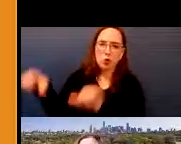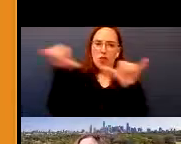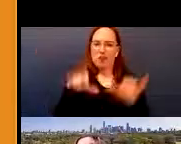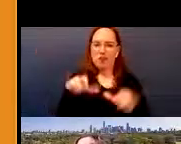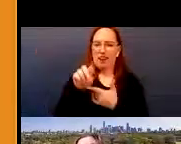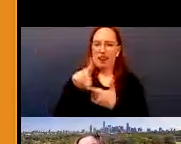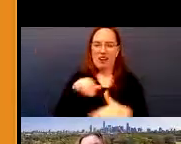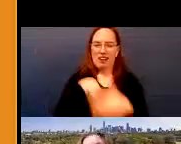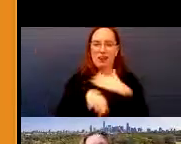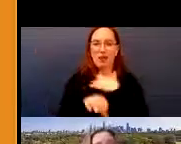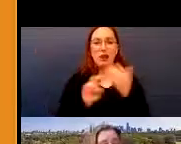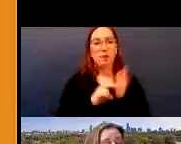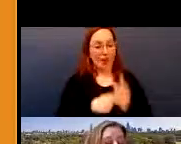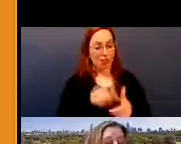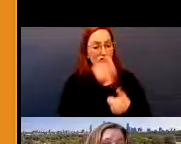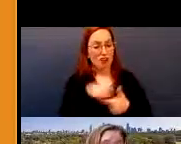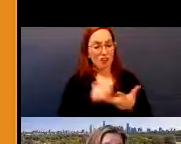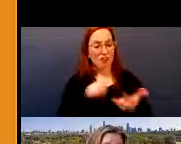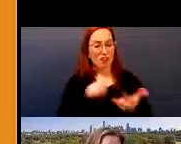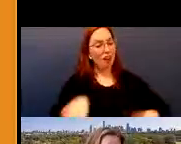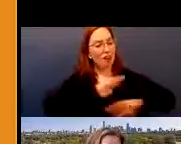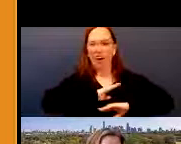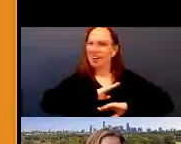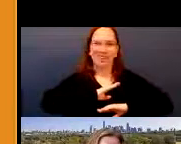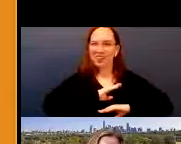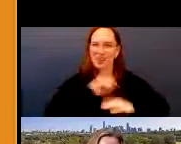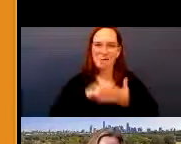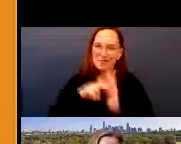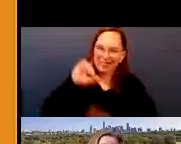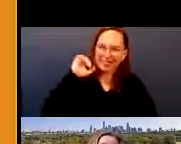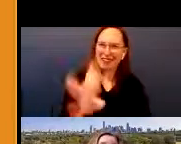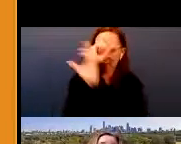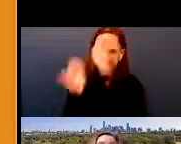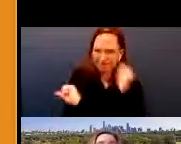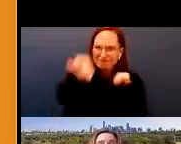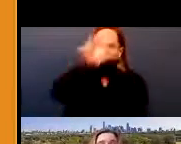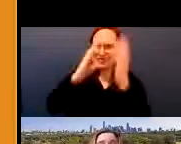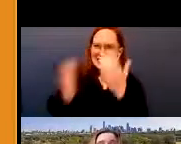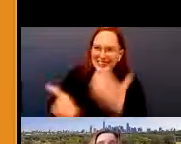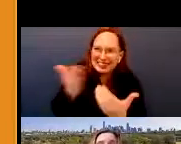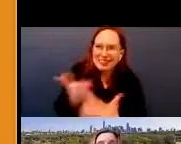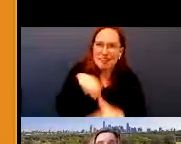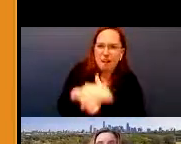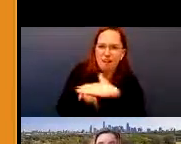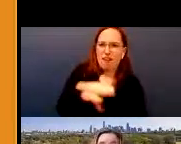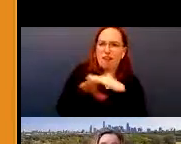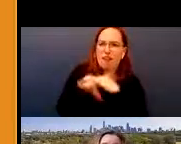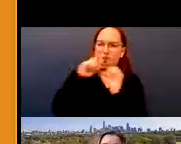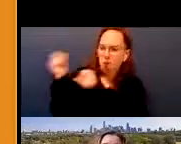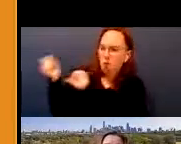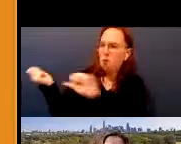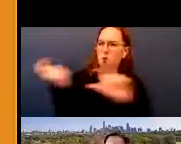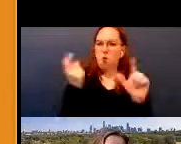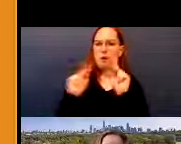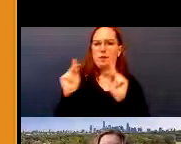really exceeding those. So that Zilker Park is a park for everyone. And then Zilker Eagle and an internal shuttle routes